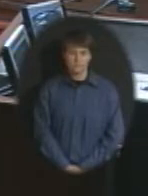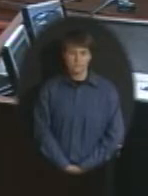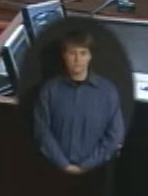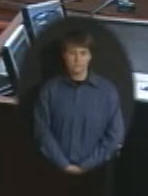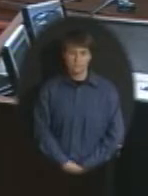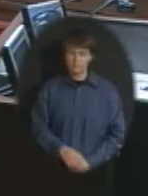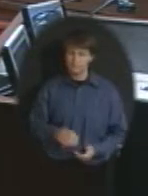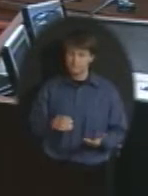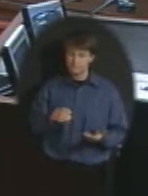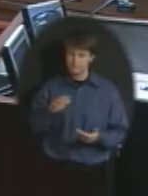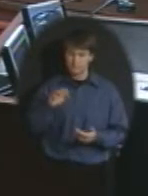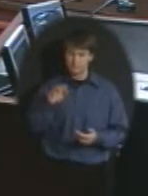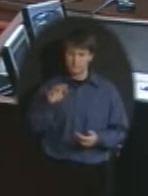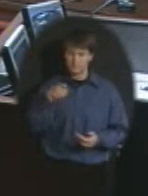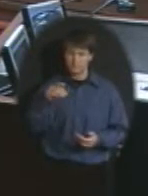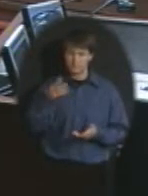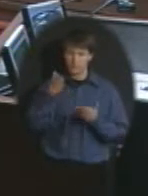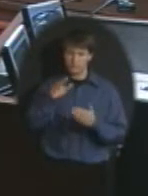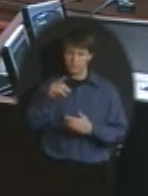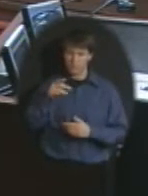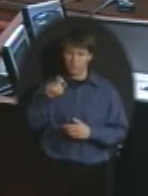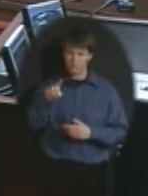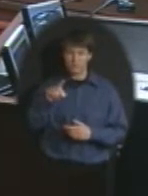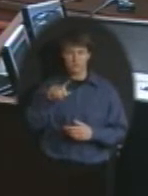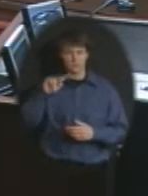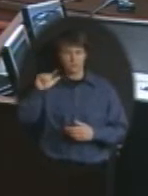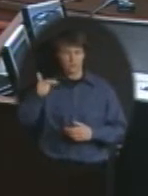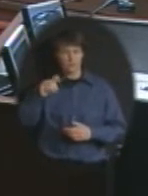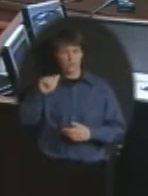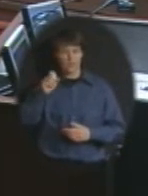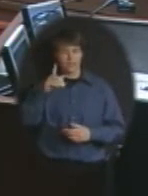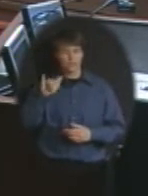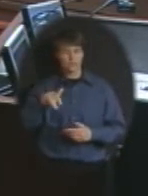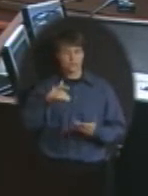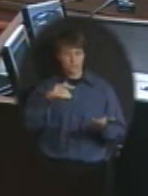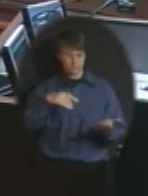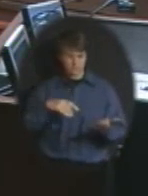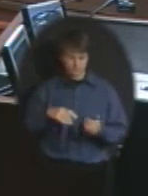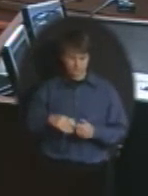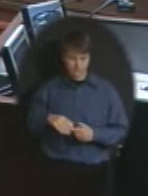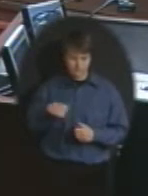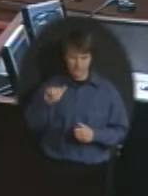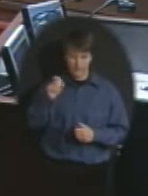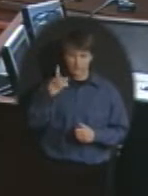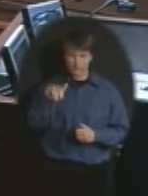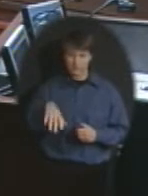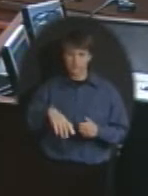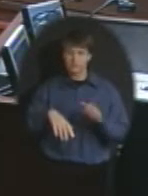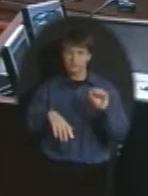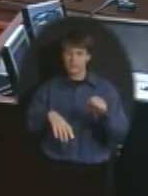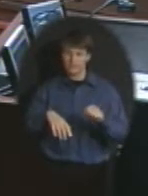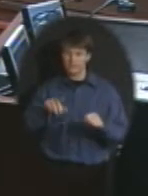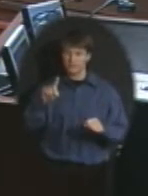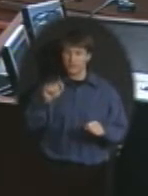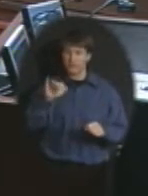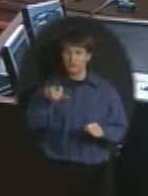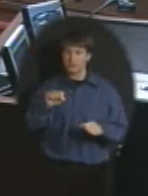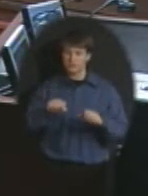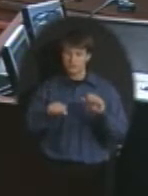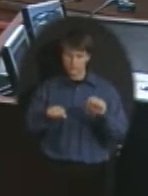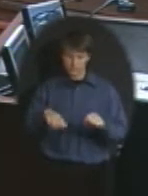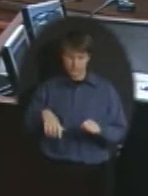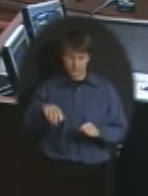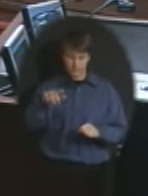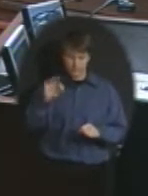Ms. Hibbs, I have a motion by Mr. Poland and a second by Mrs. Ashley. Would you call the roll, please? Ms. Ashley? Yes. Dr. Daniels?